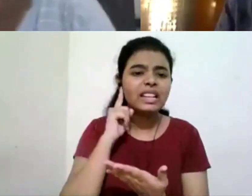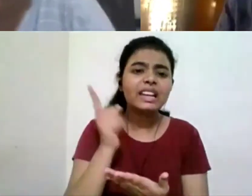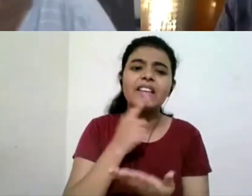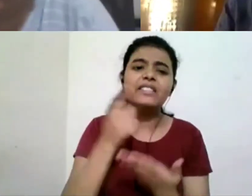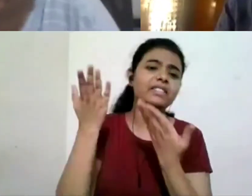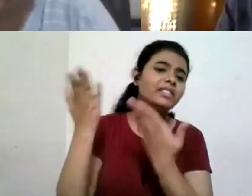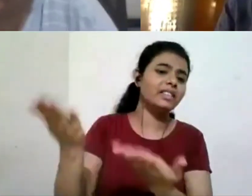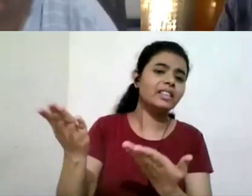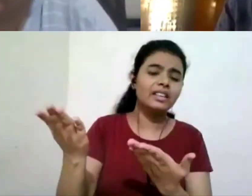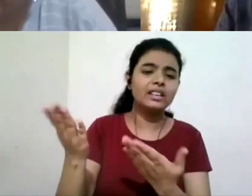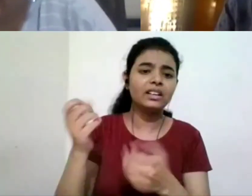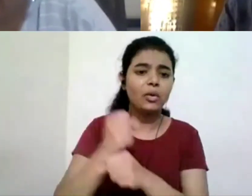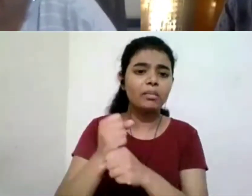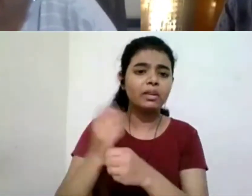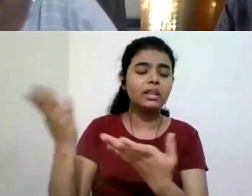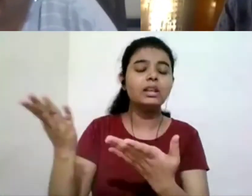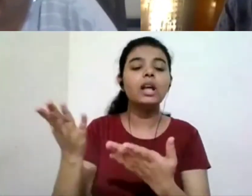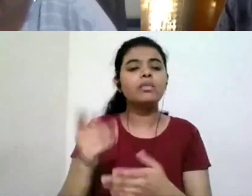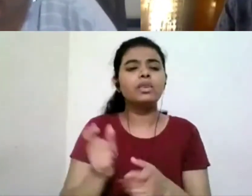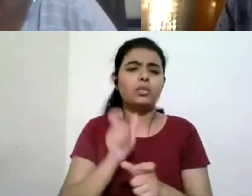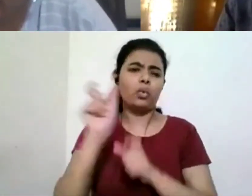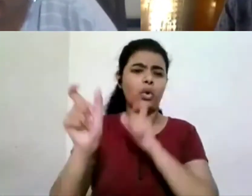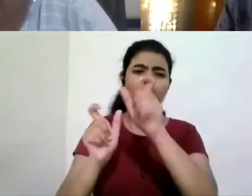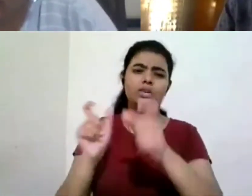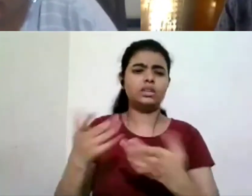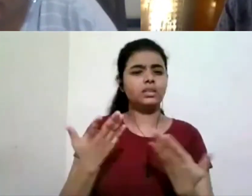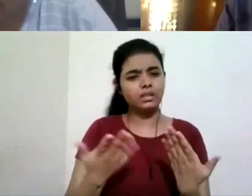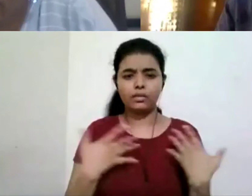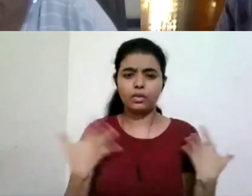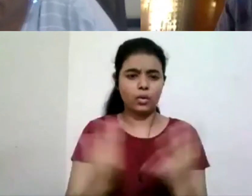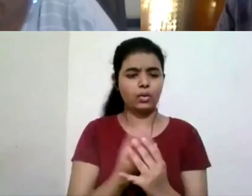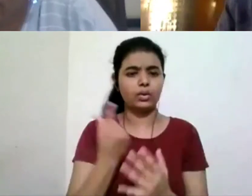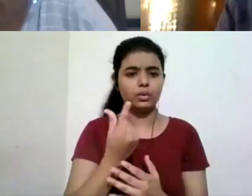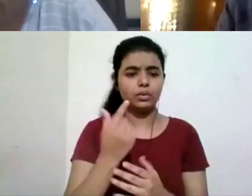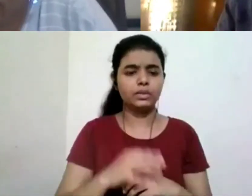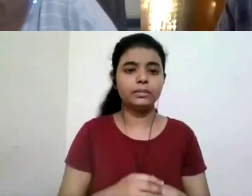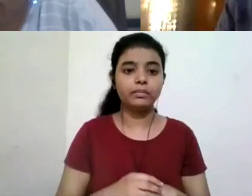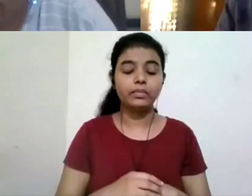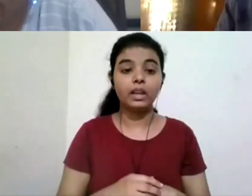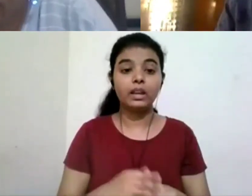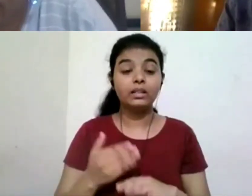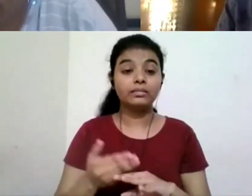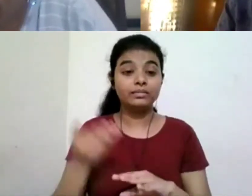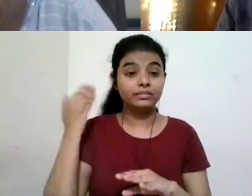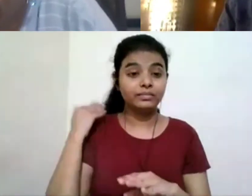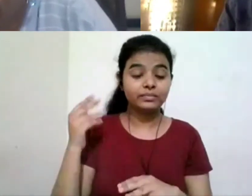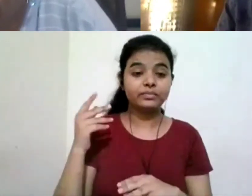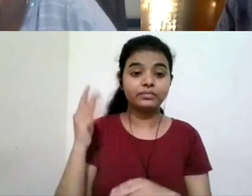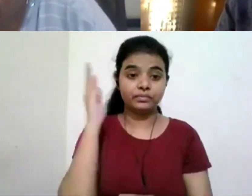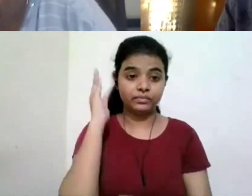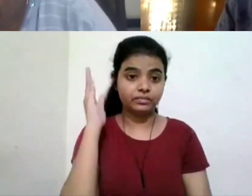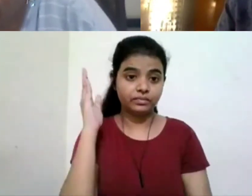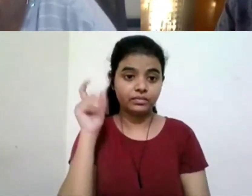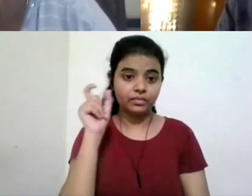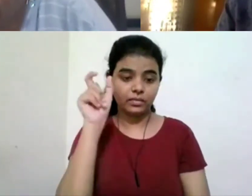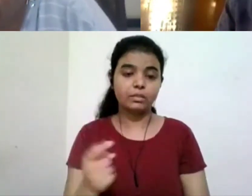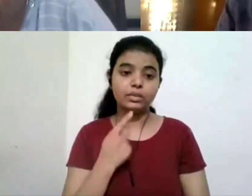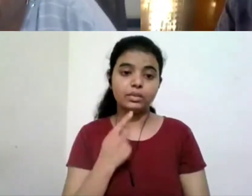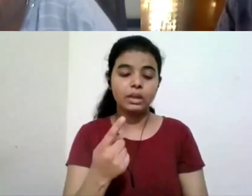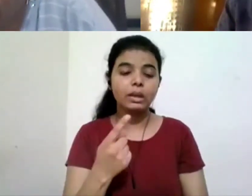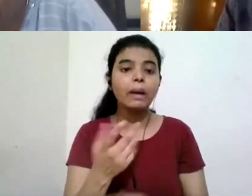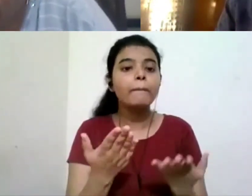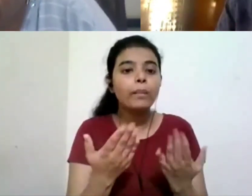the use of this one. And Tchosky talks about this, how it can